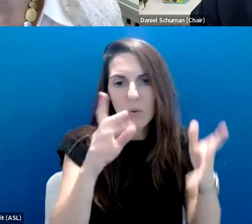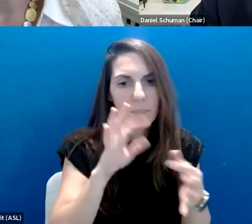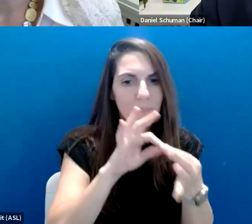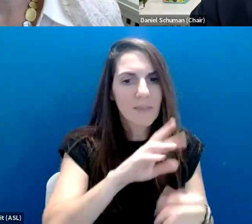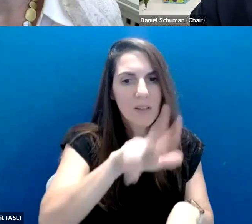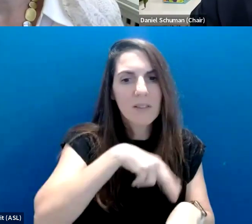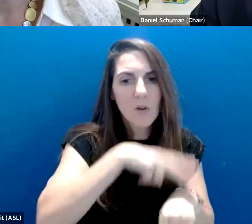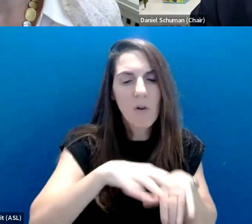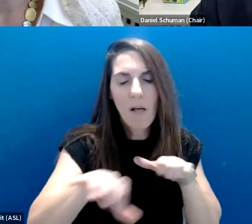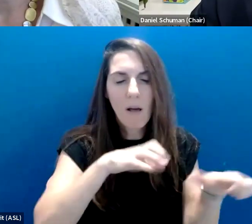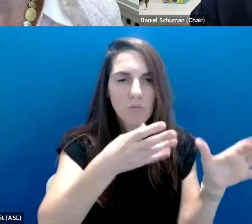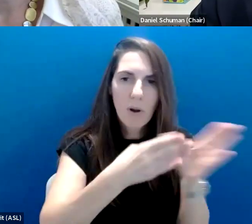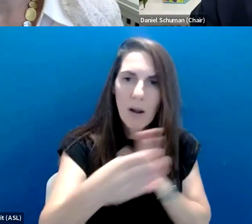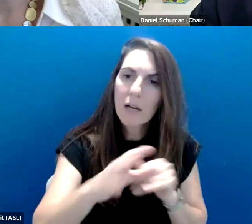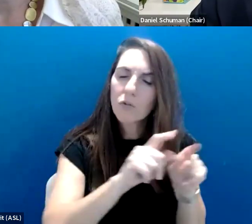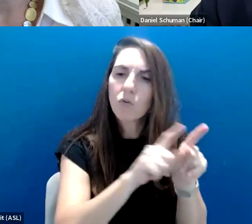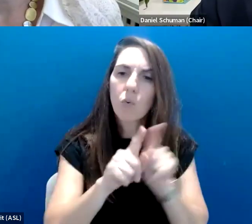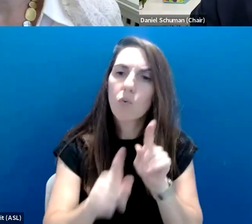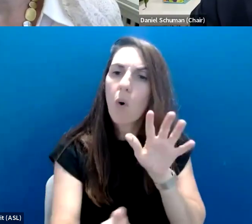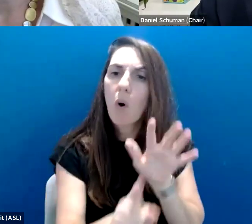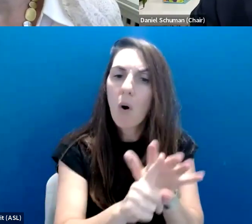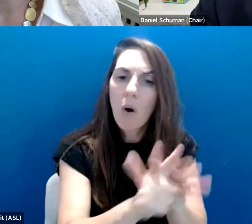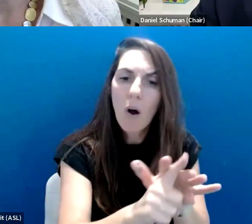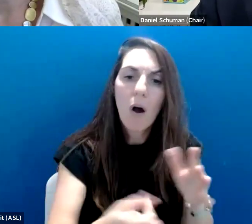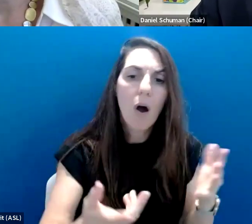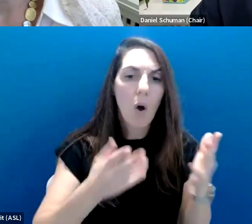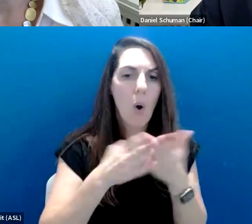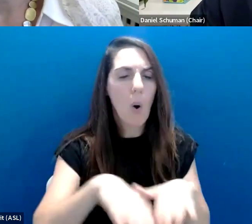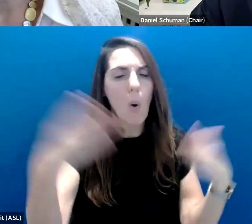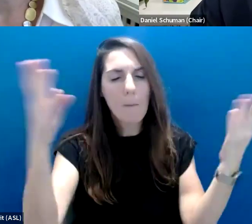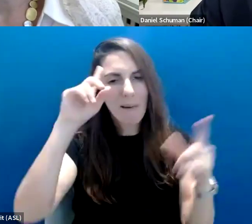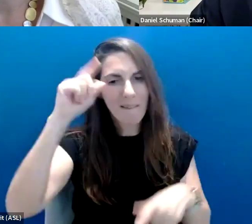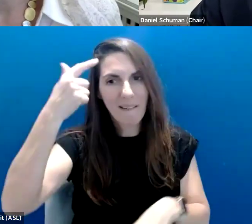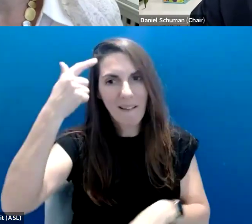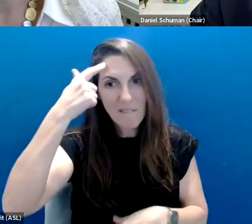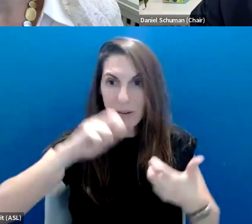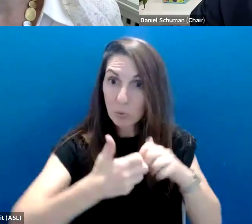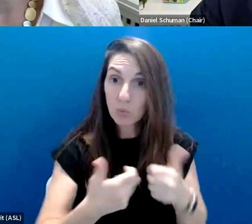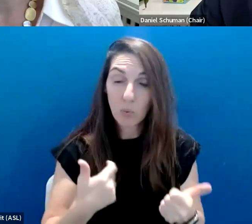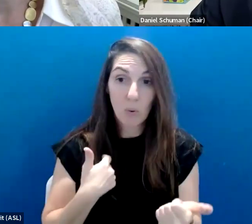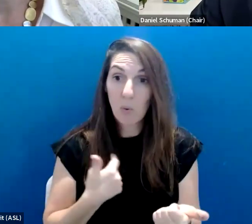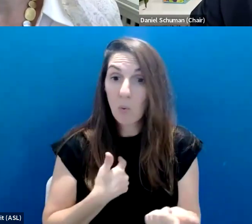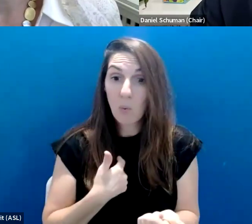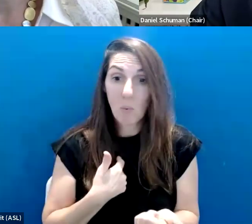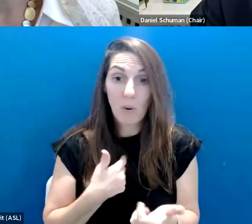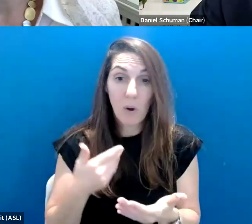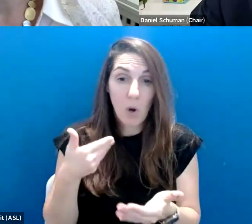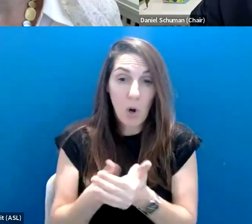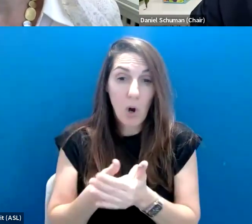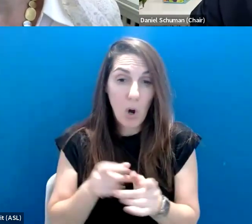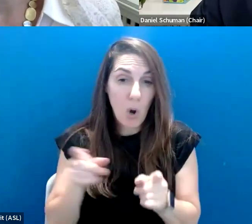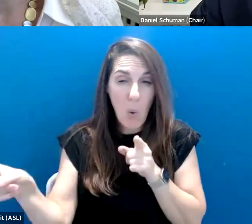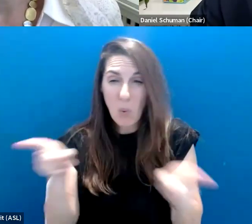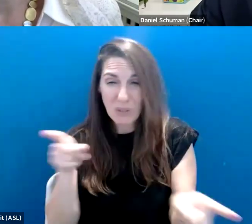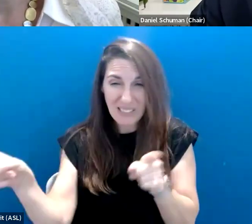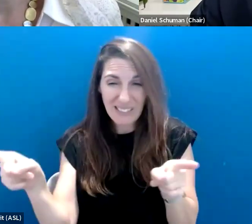regarding emerging open government issues. We are close to what a multi-stakeholder forum could look like,